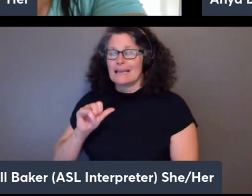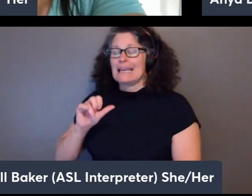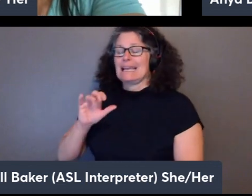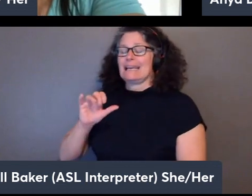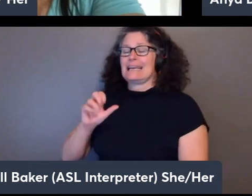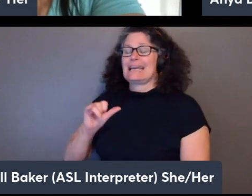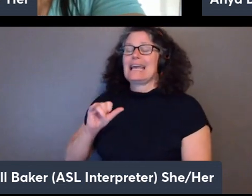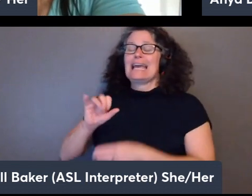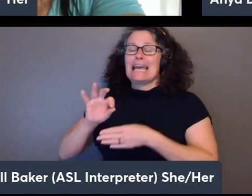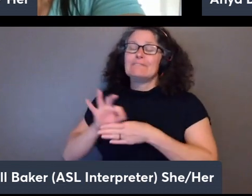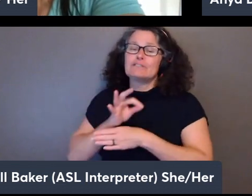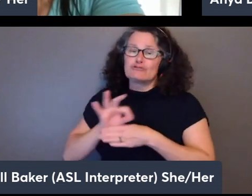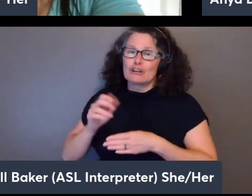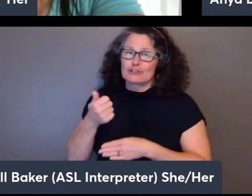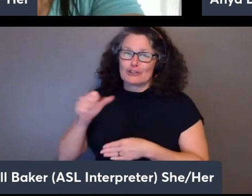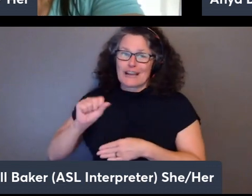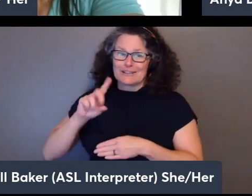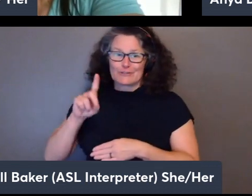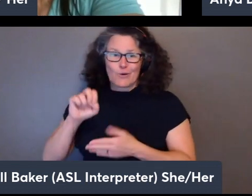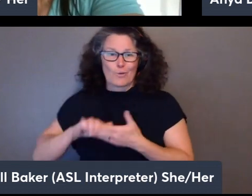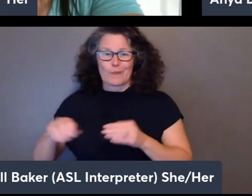makes that so much simpler.